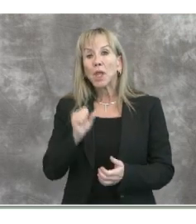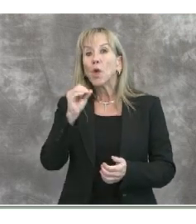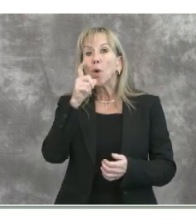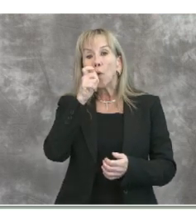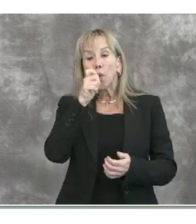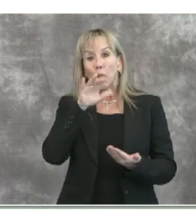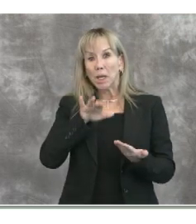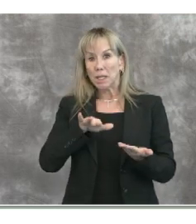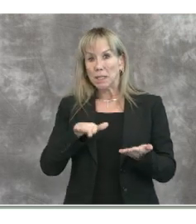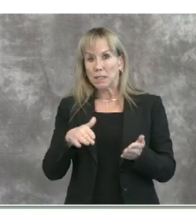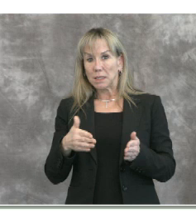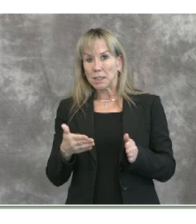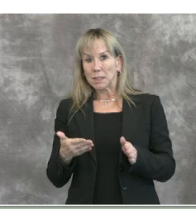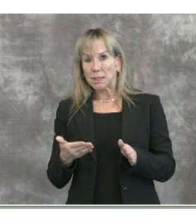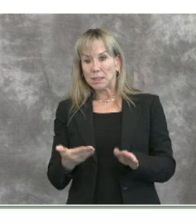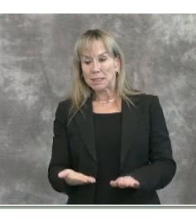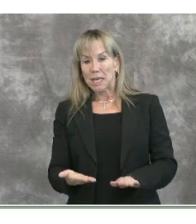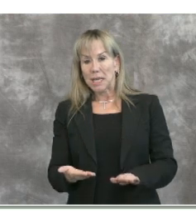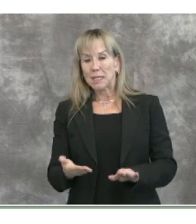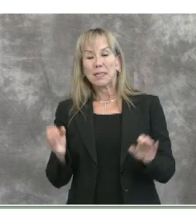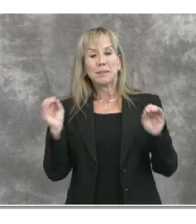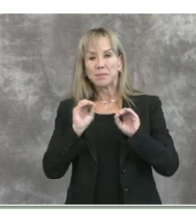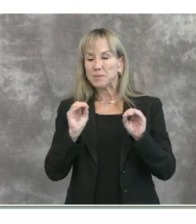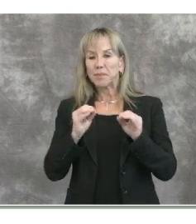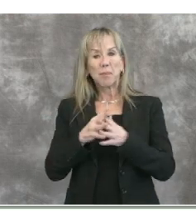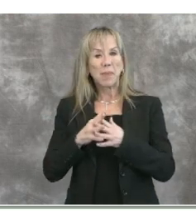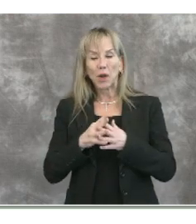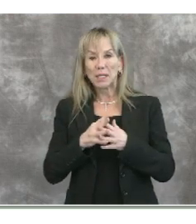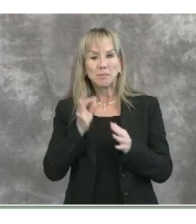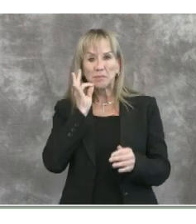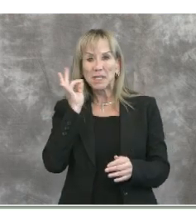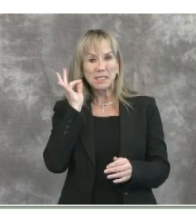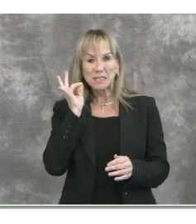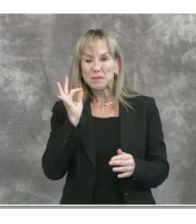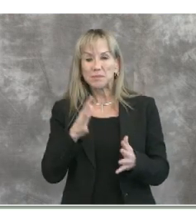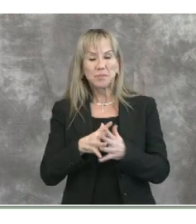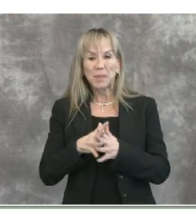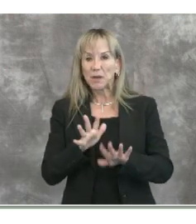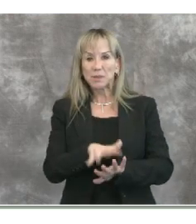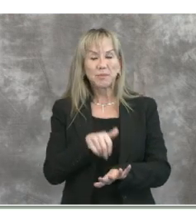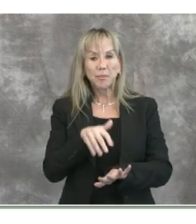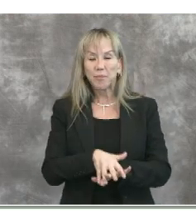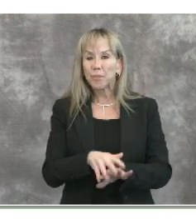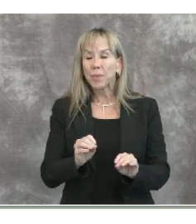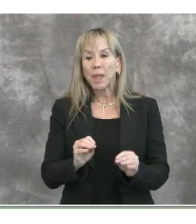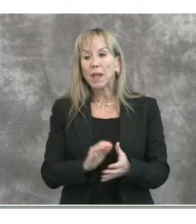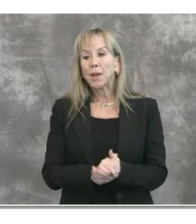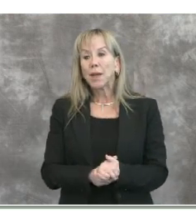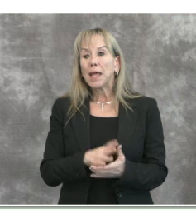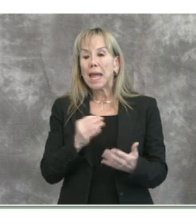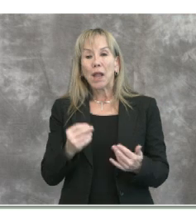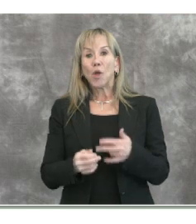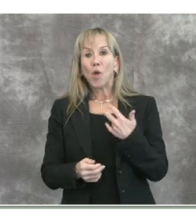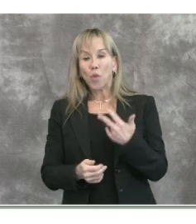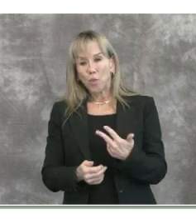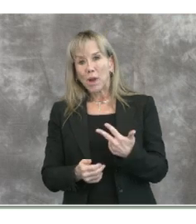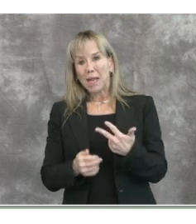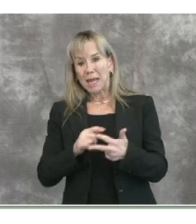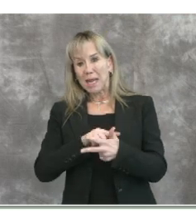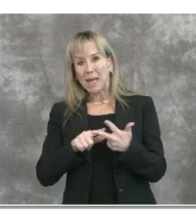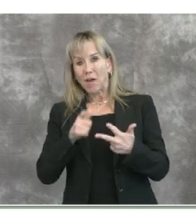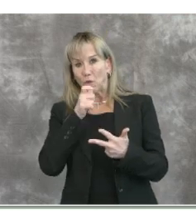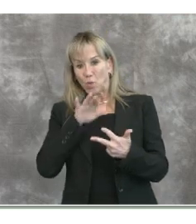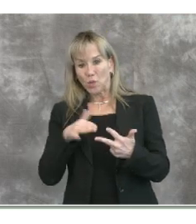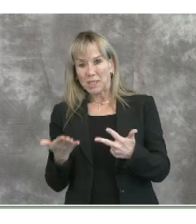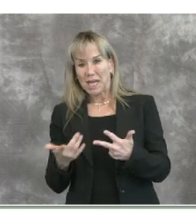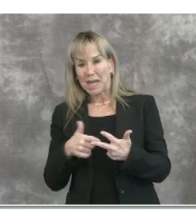died are American Indian, and 3 of the 87 deaths had unknown race and